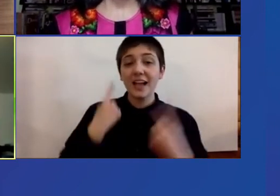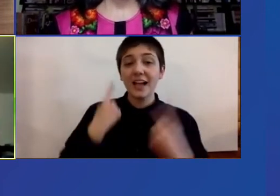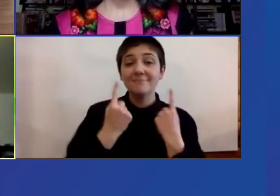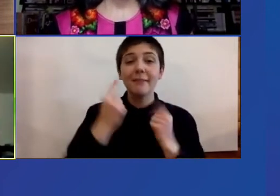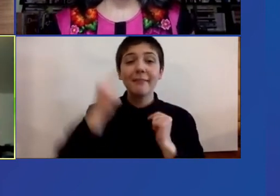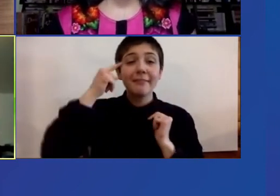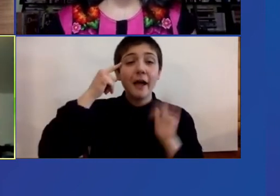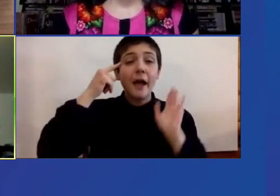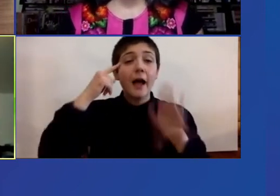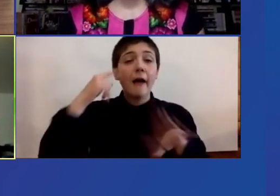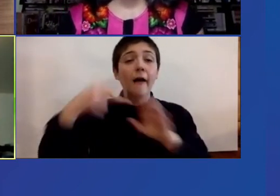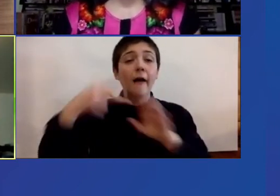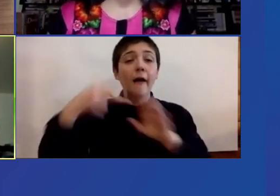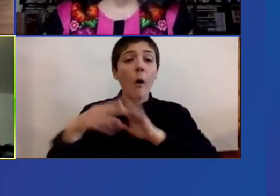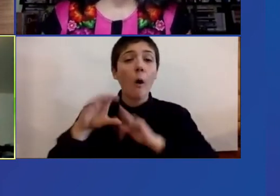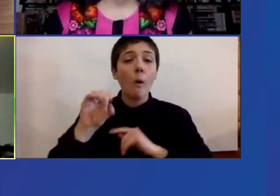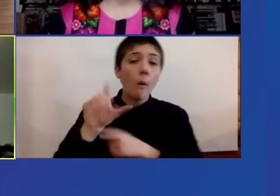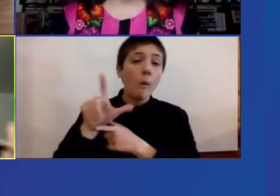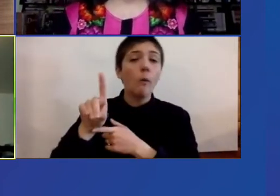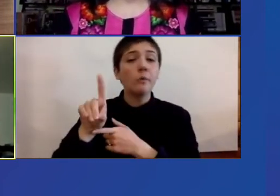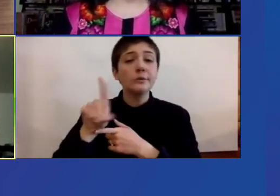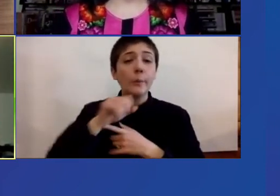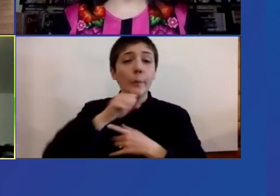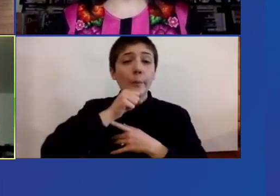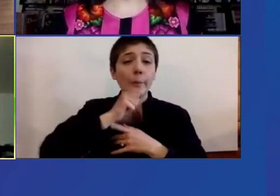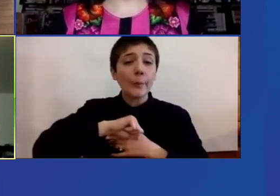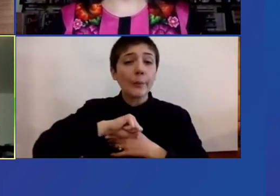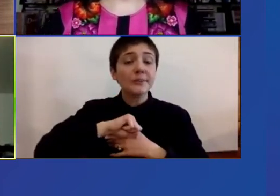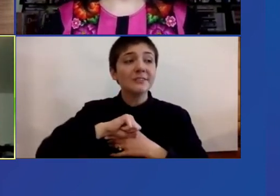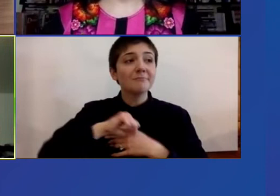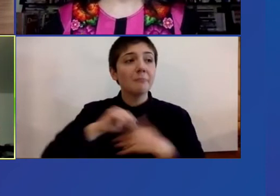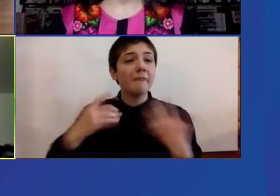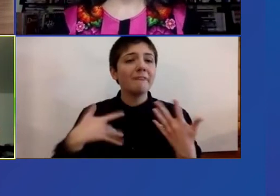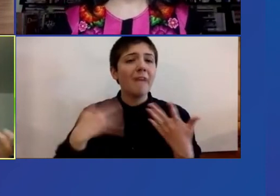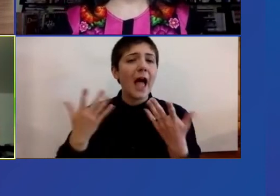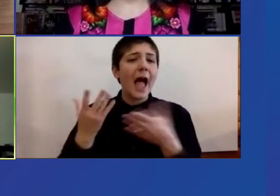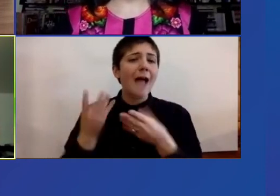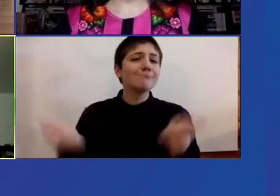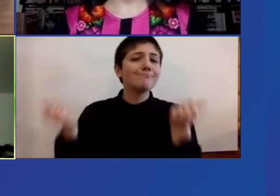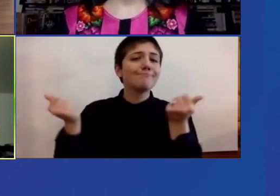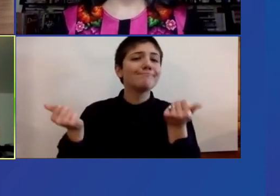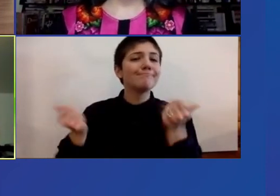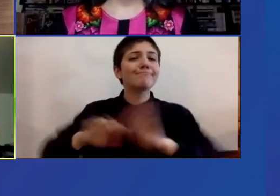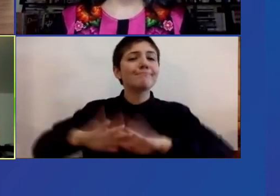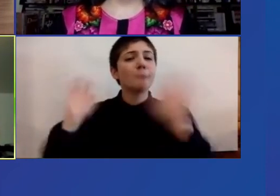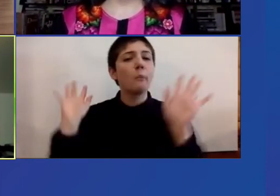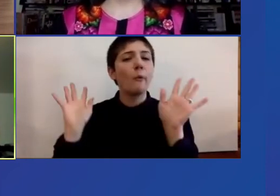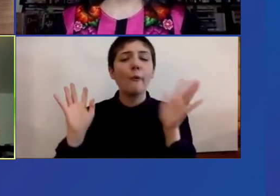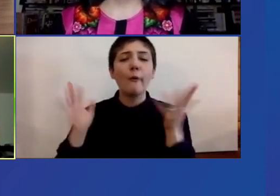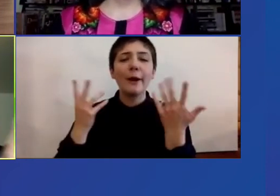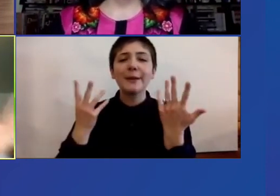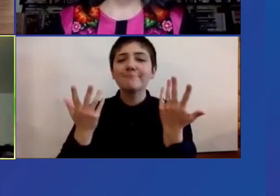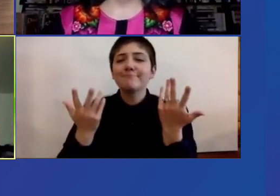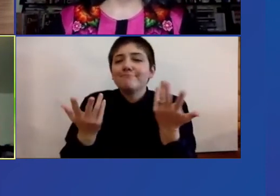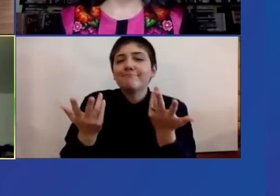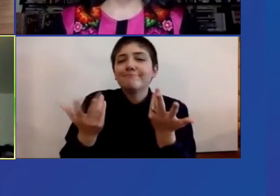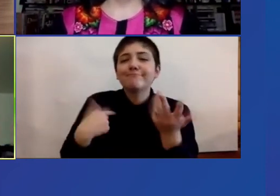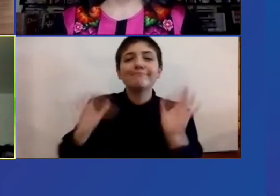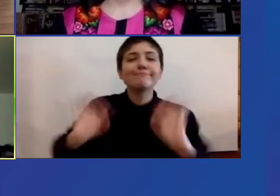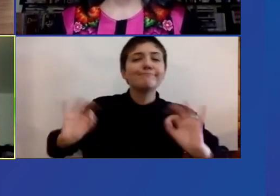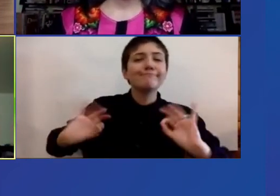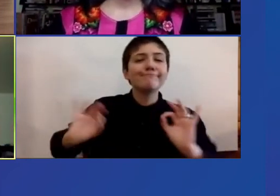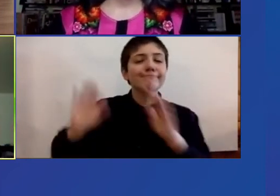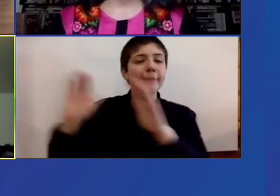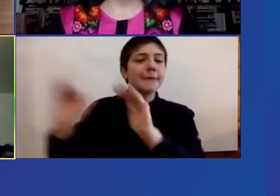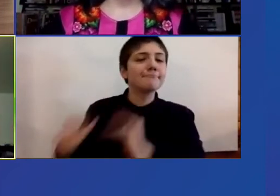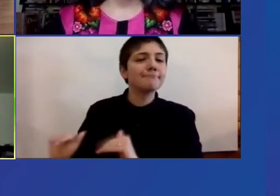older as things that are that have fallen into obsolescence. They're useless to us. We're moving